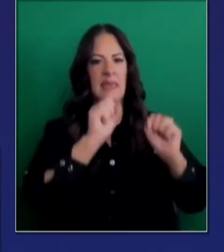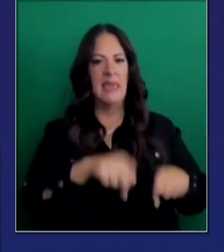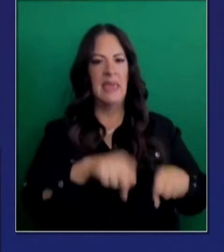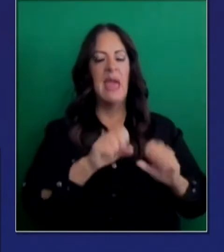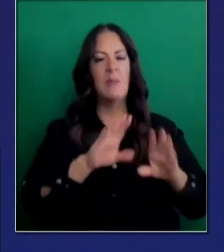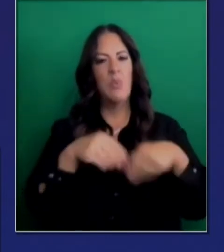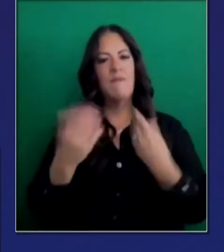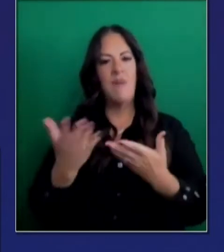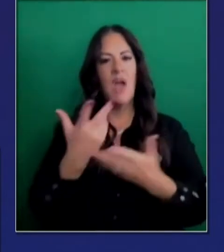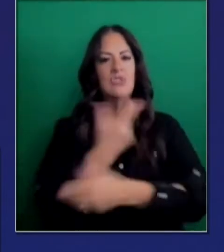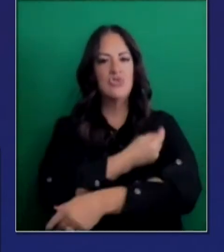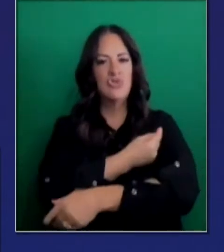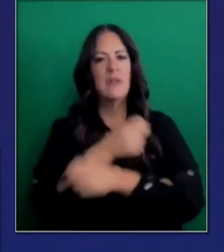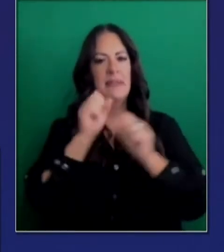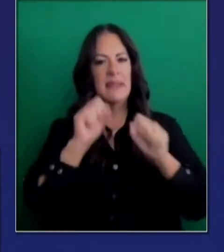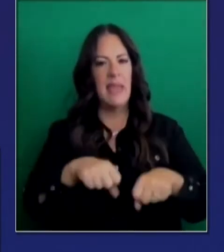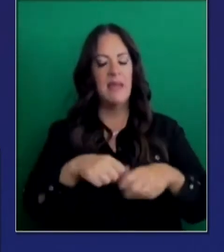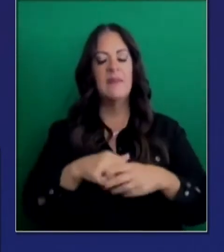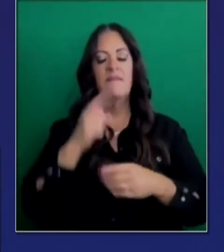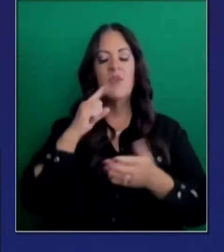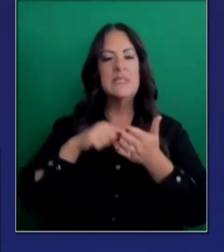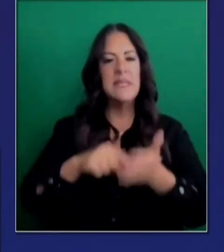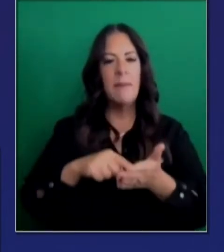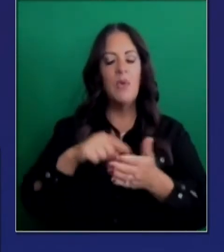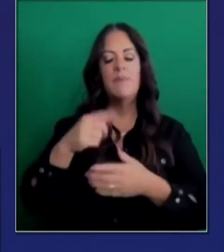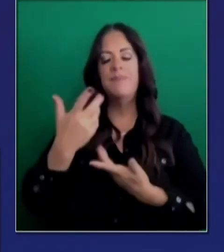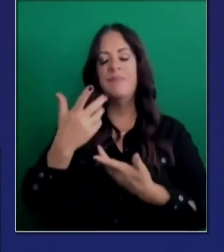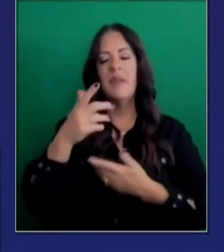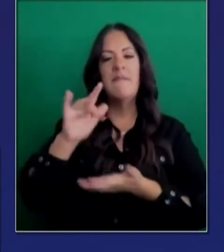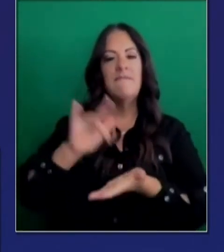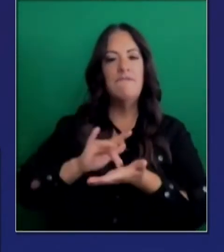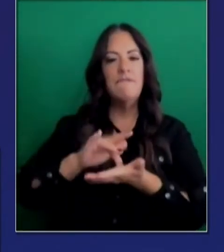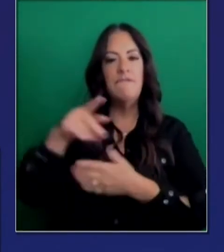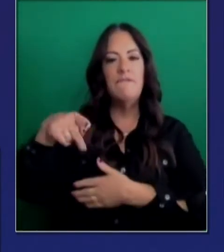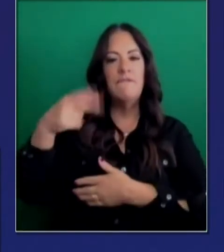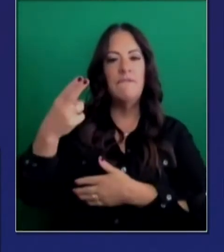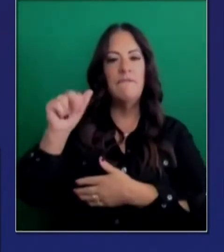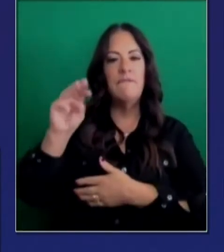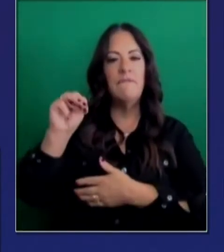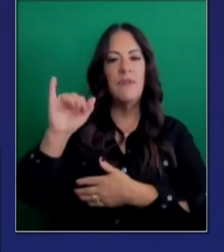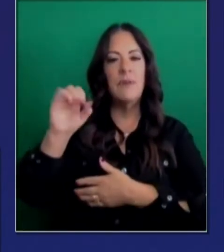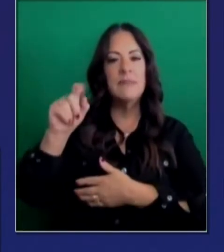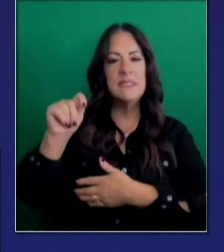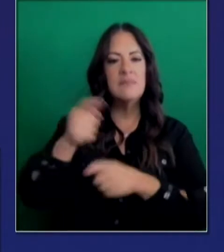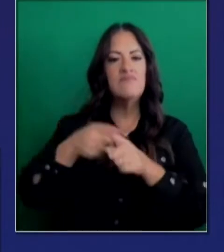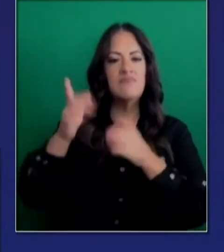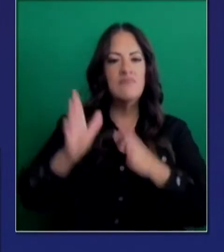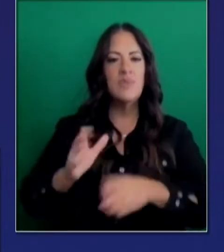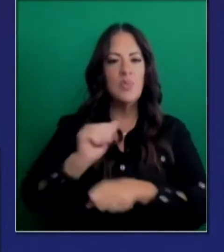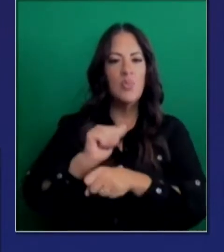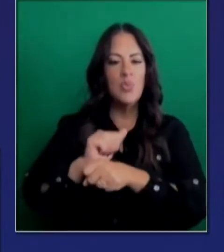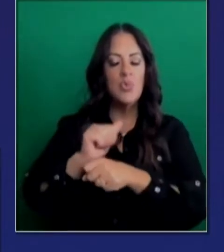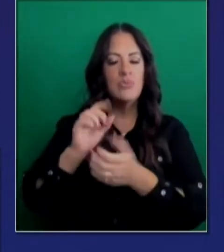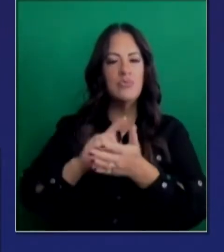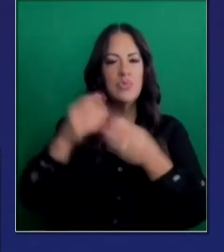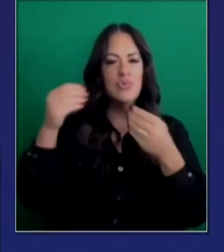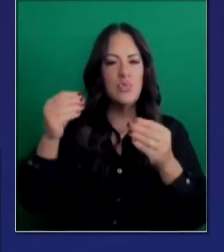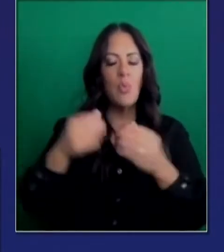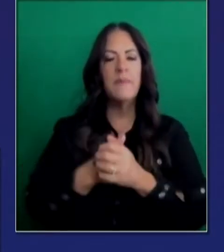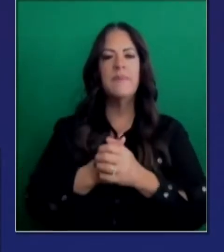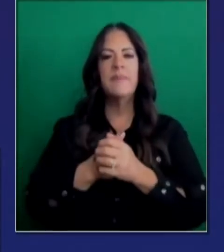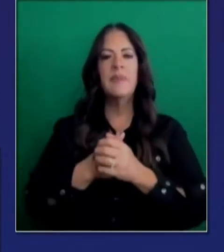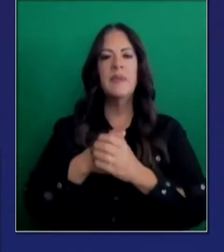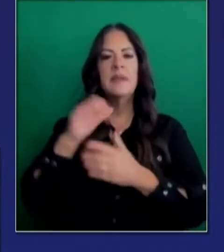our efforts on pharmacists and pharm techs. Last week, at the end of the week, we talked about the work with CDA, our dental